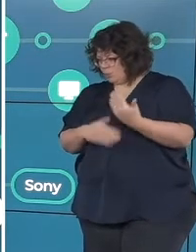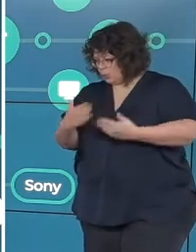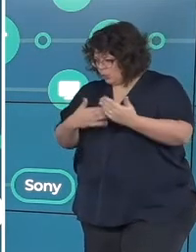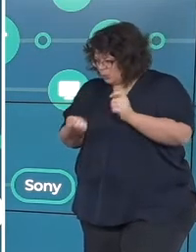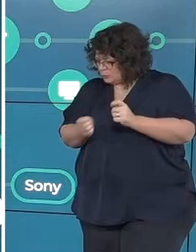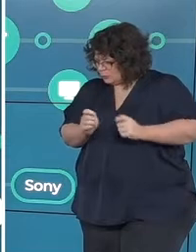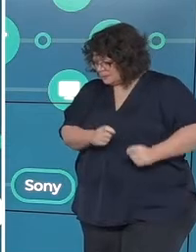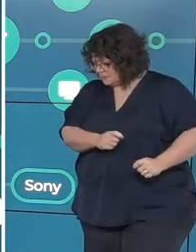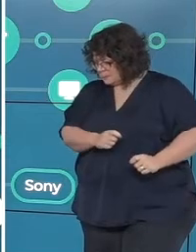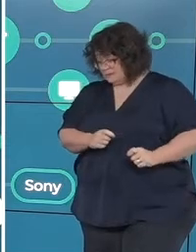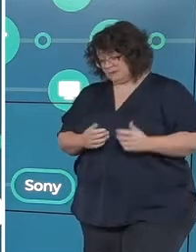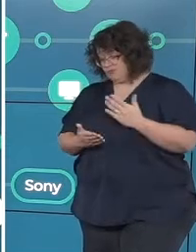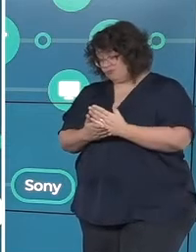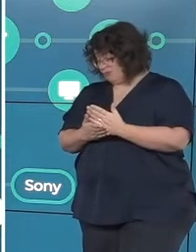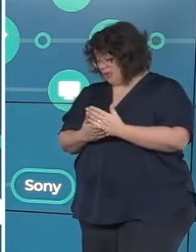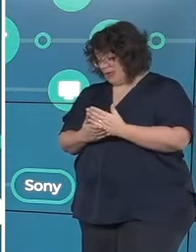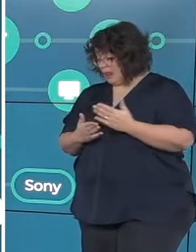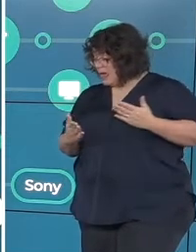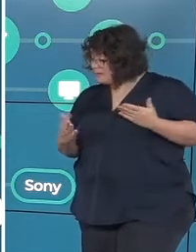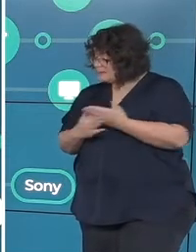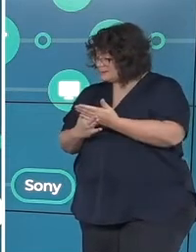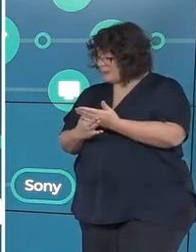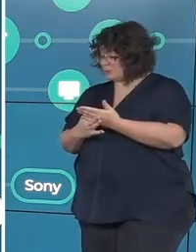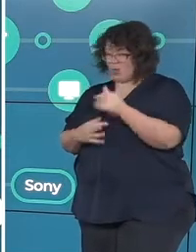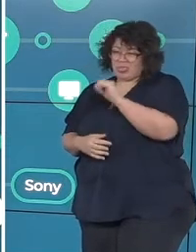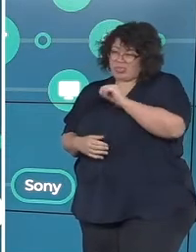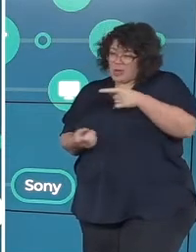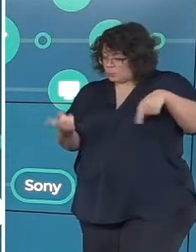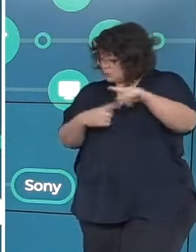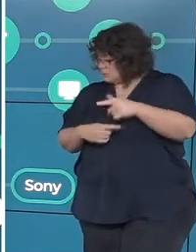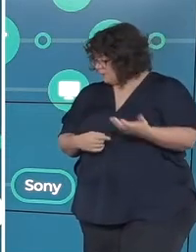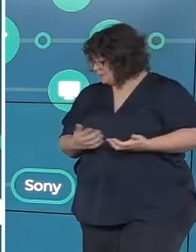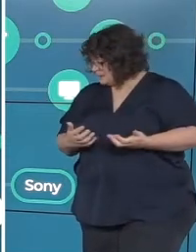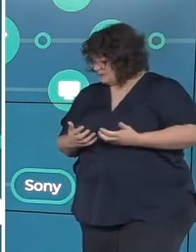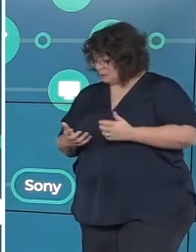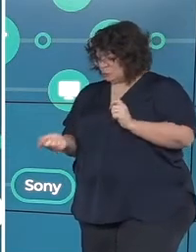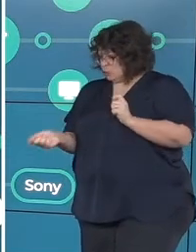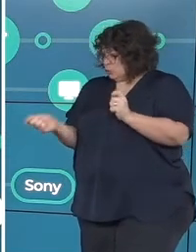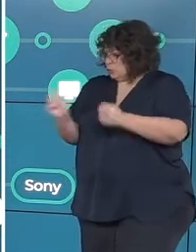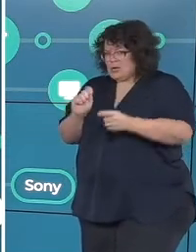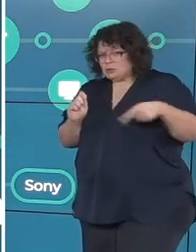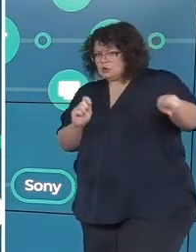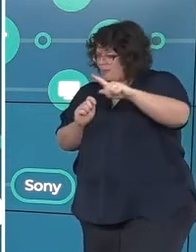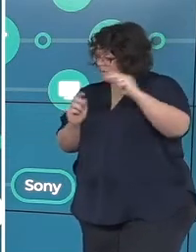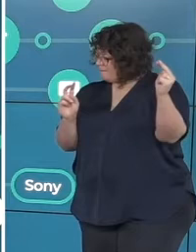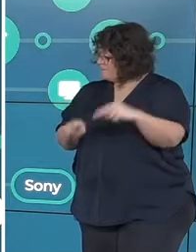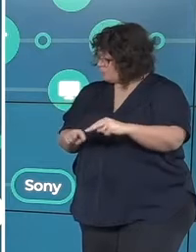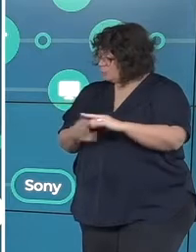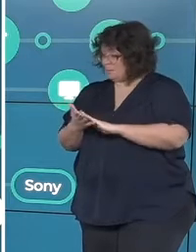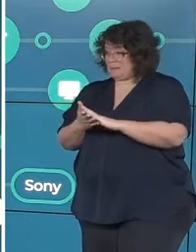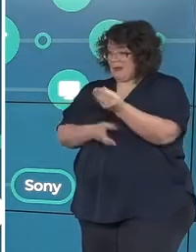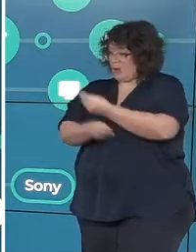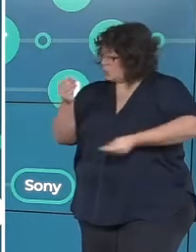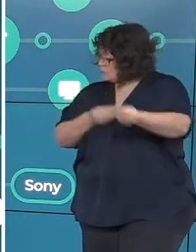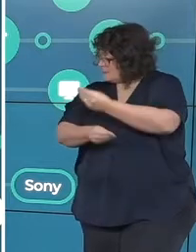point, it's not just what we do in our organisation, but more broadly, is so powerful. And I think from an accessibility leader perspective, there's a real